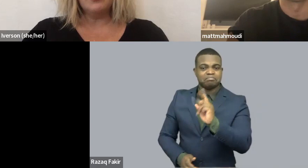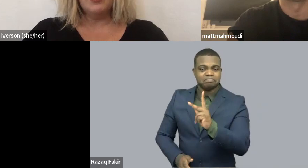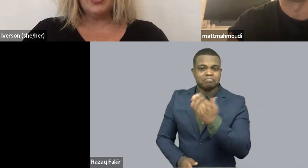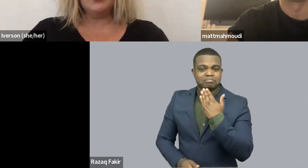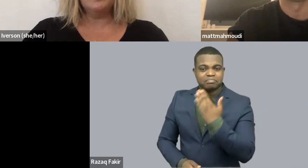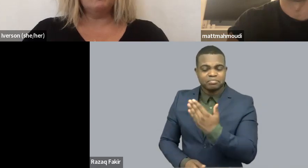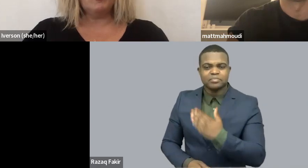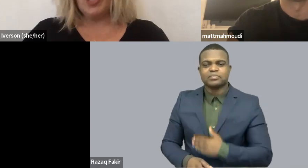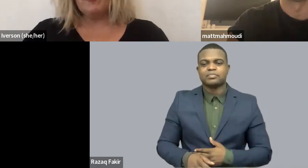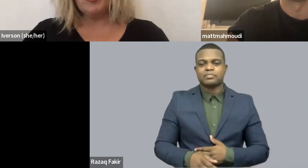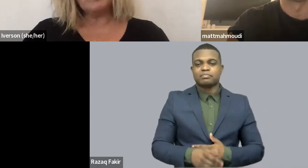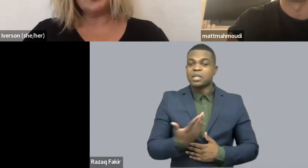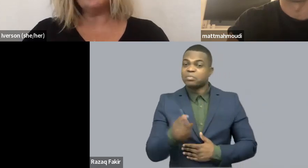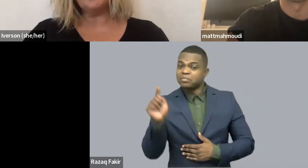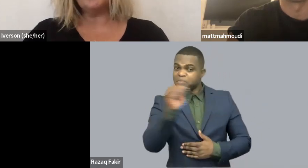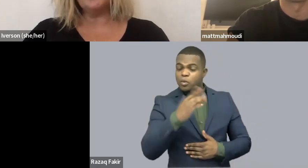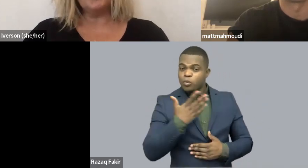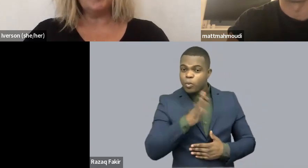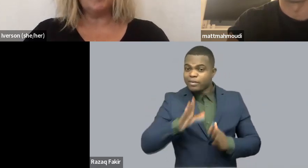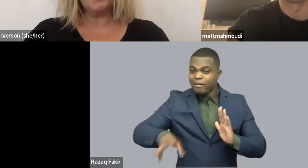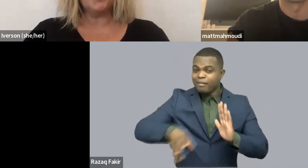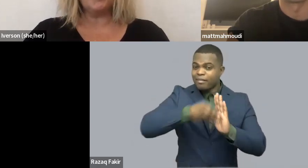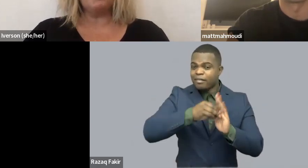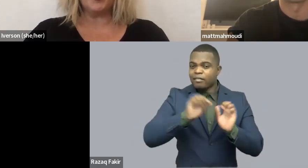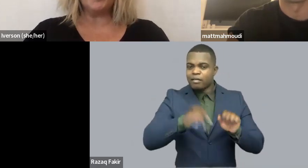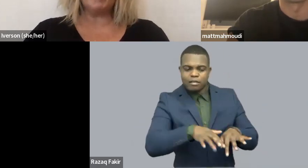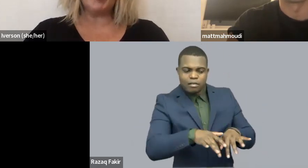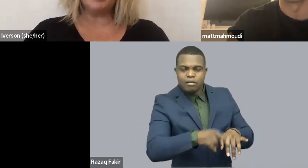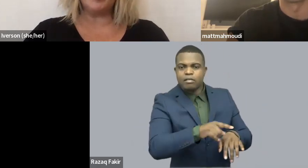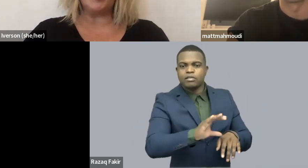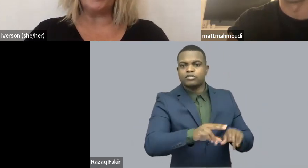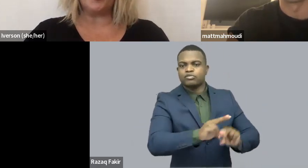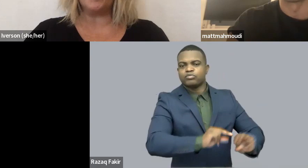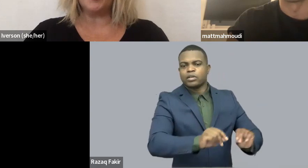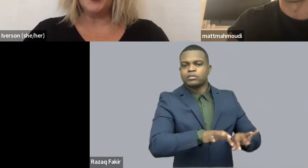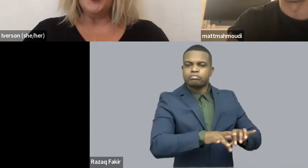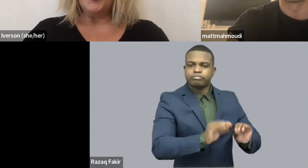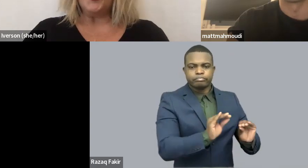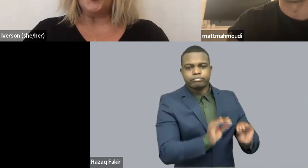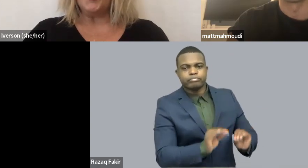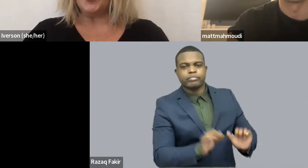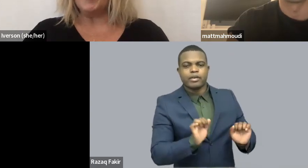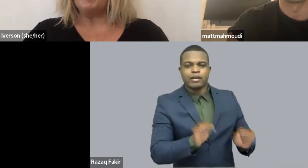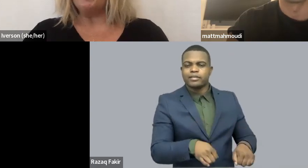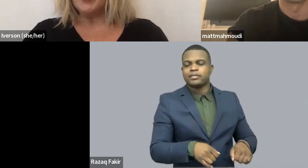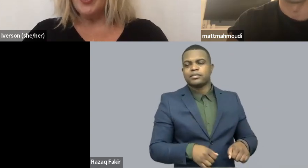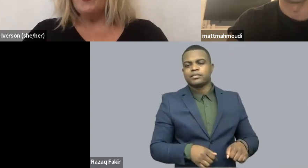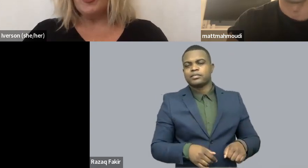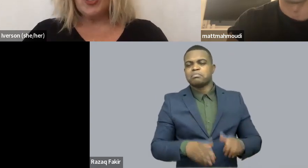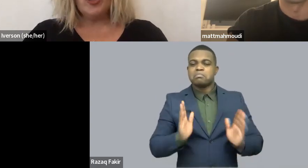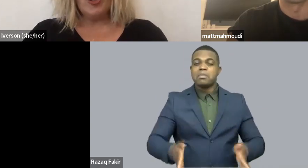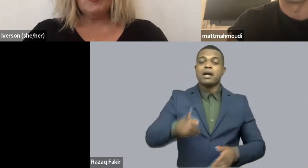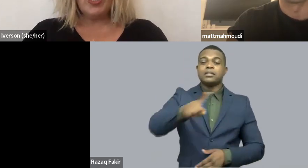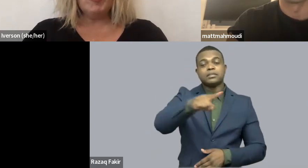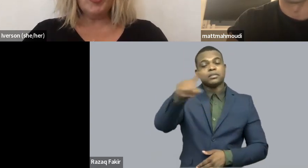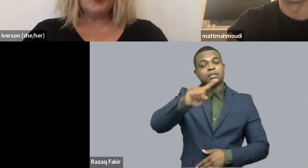mix. And you don't have to just ask questions. You can also voice your opinion and your thoughts. So